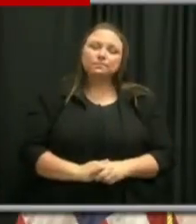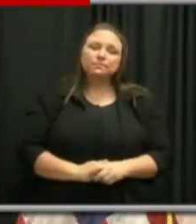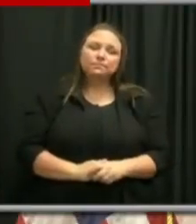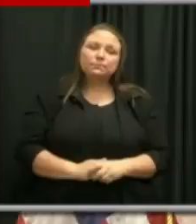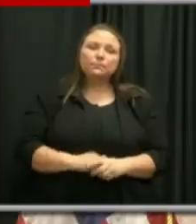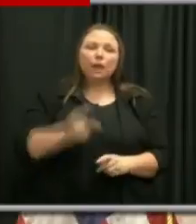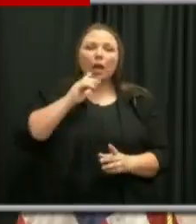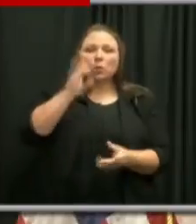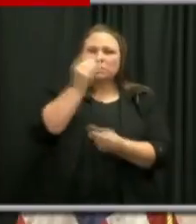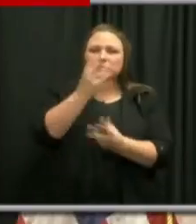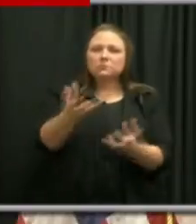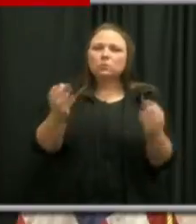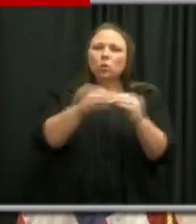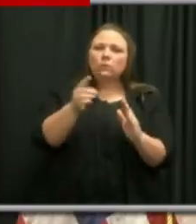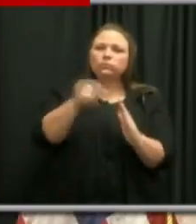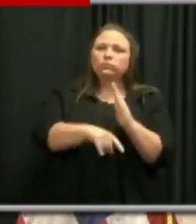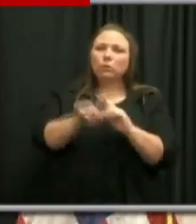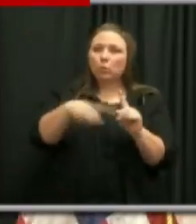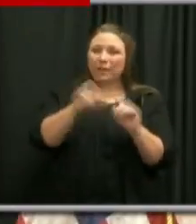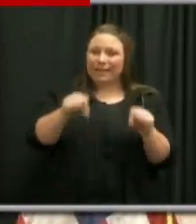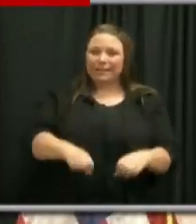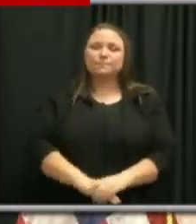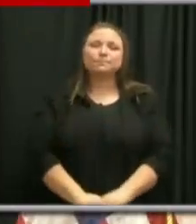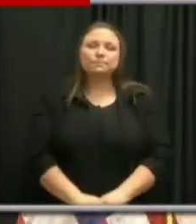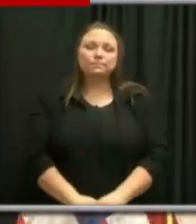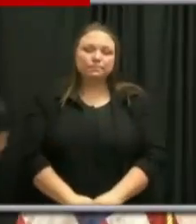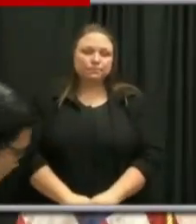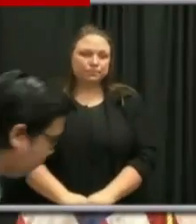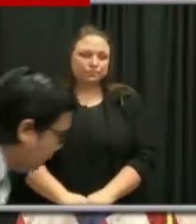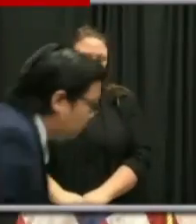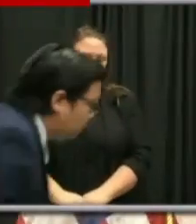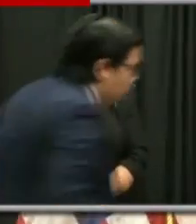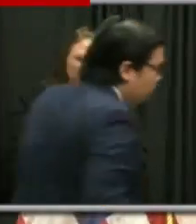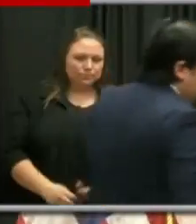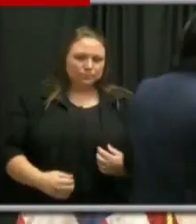I'll update you as soon as I know more. Thank you.